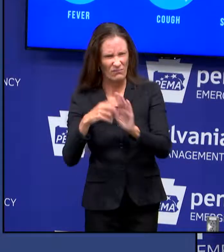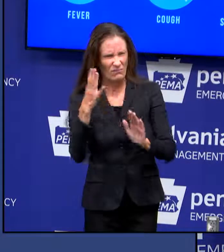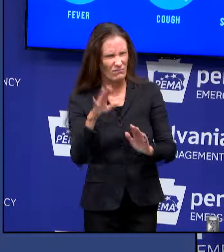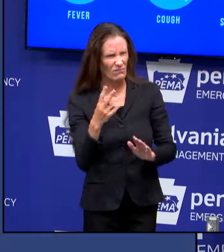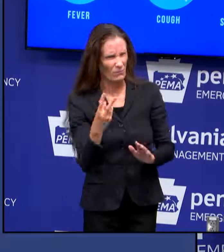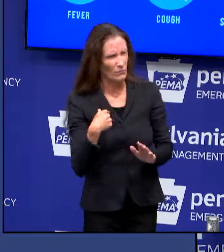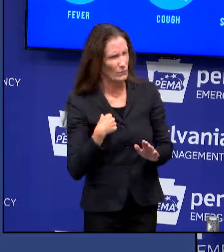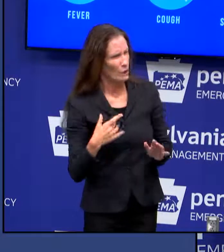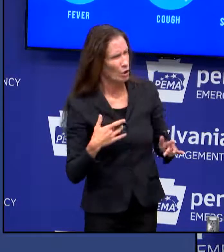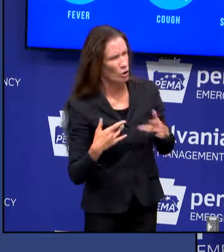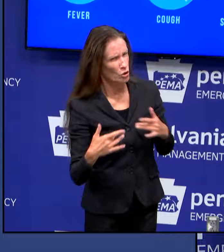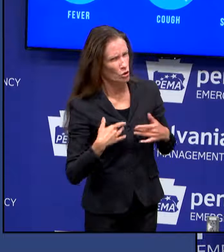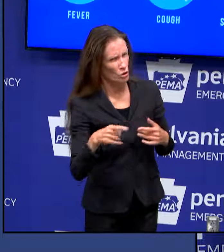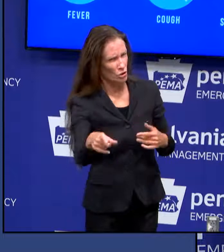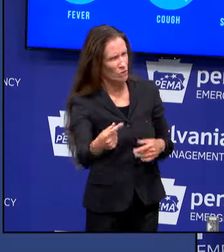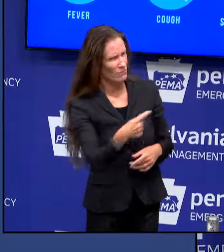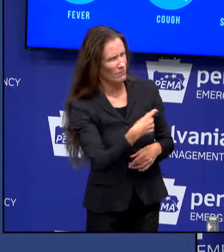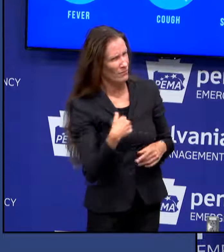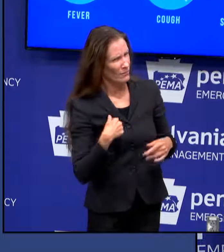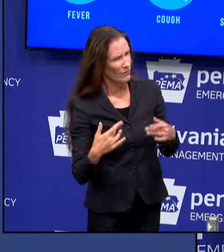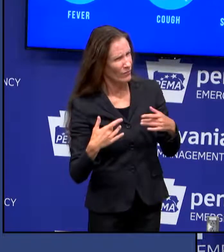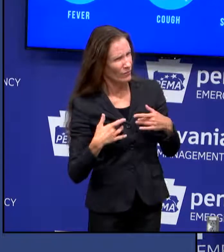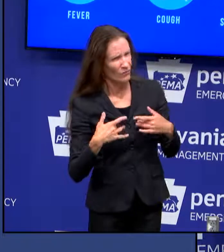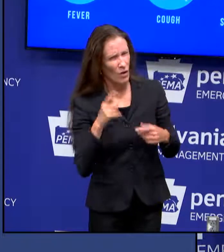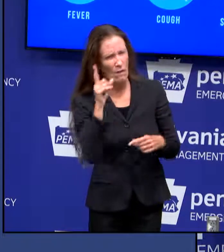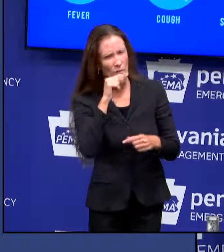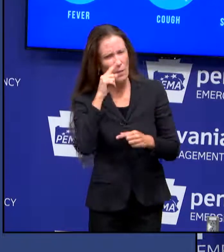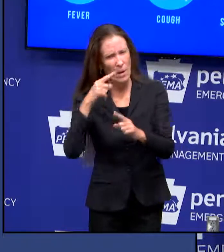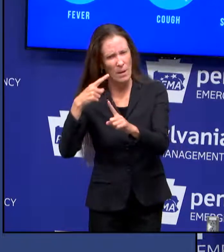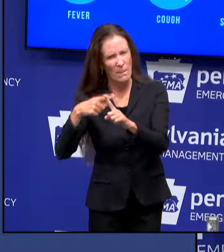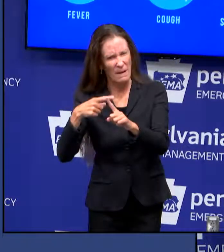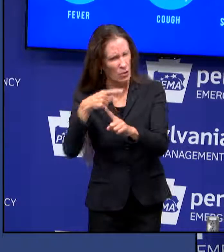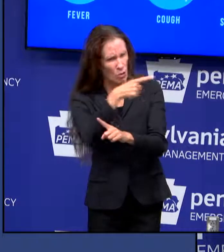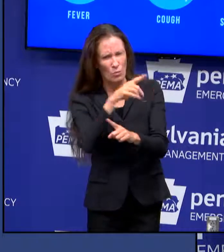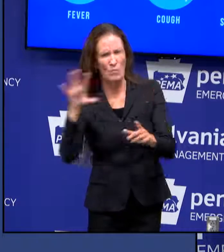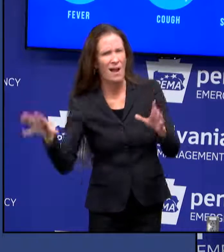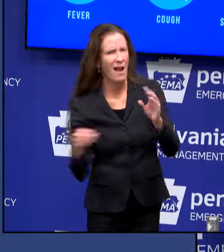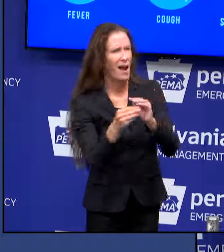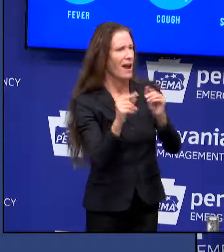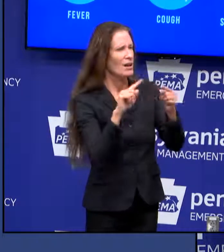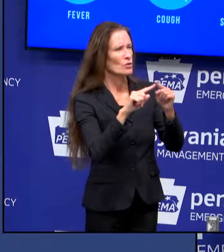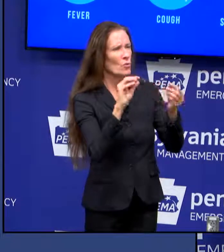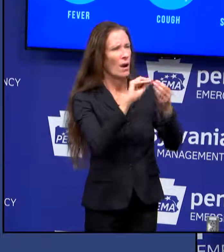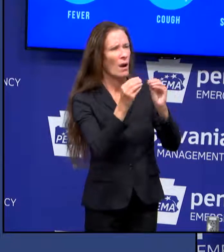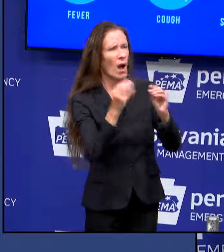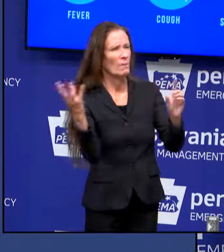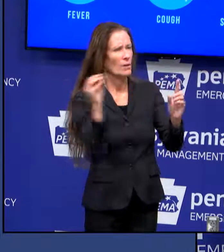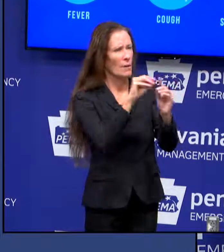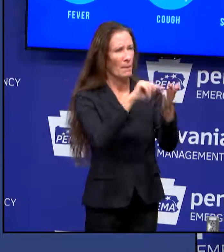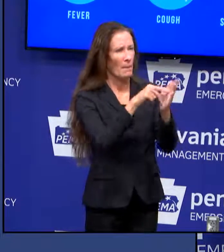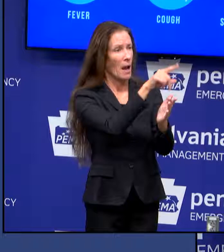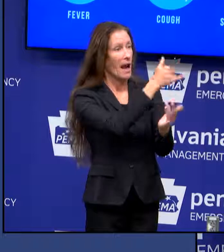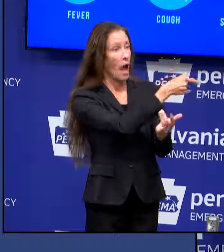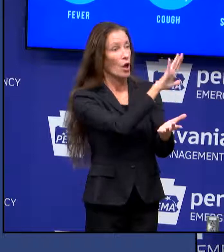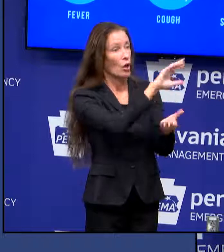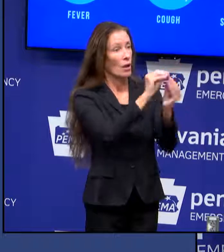false positives then get counted towards Pennsylvania's case count, which then alters our mitigation efforts? Yeah, I think the false positive rate is very